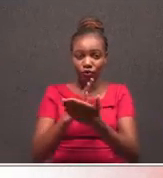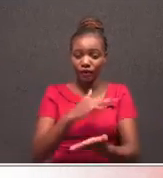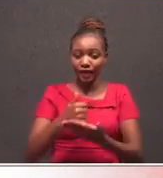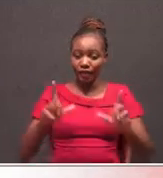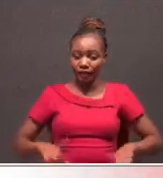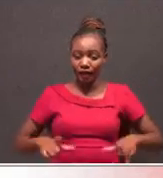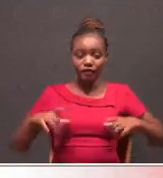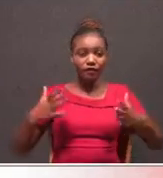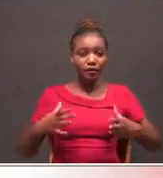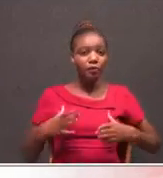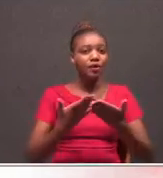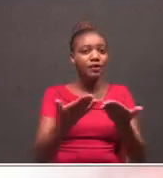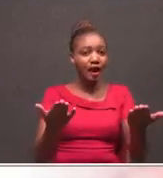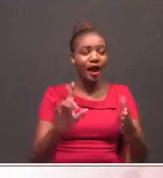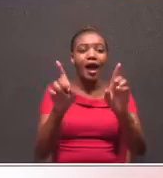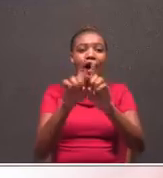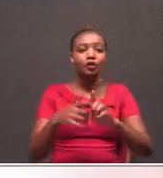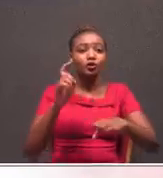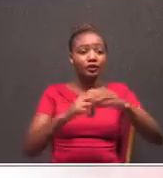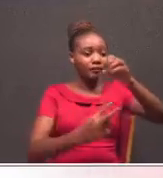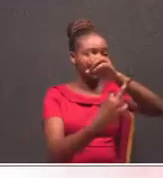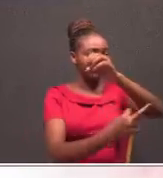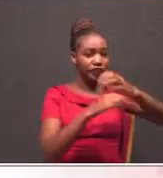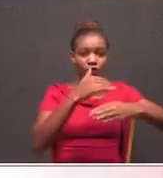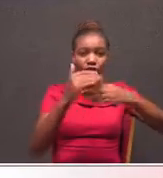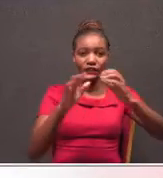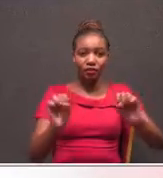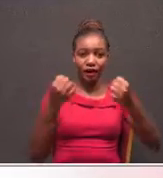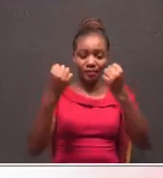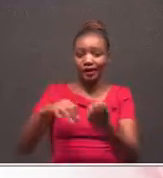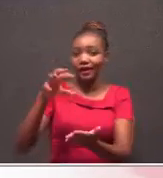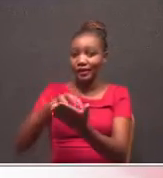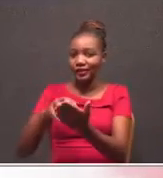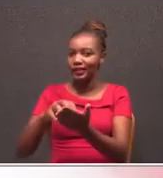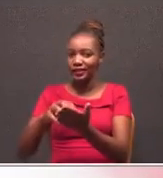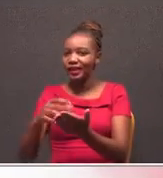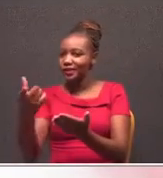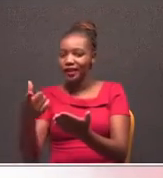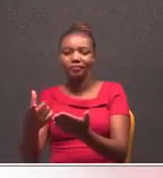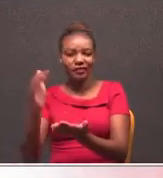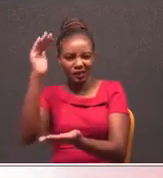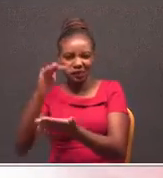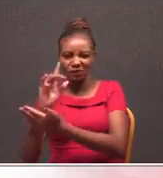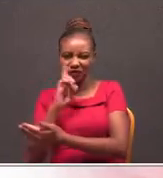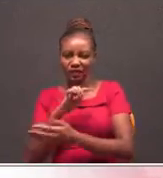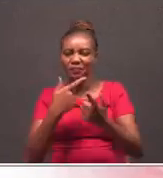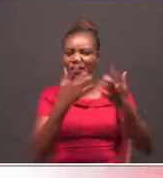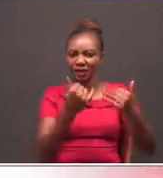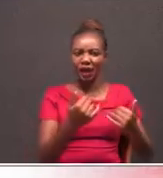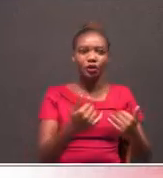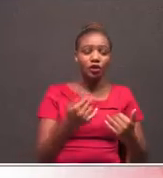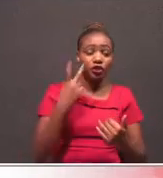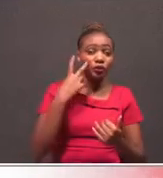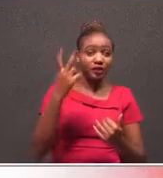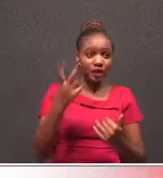of the people here. When the bridge was built, the cases or the incidents of death went down. But now that you can even